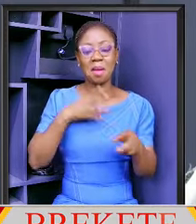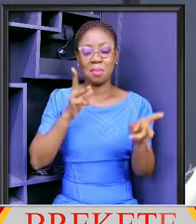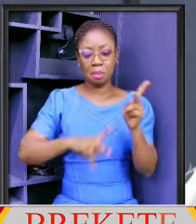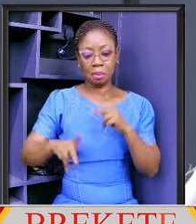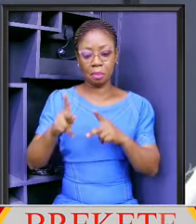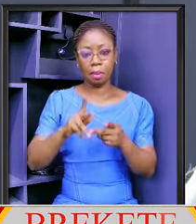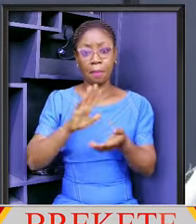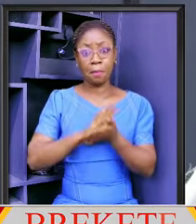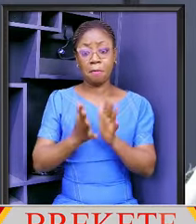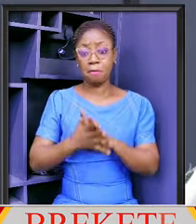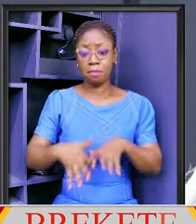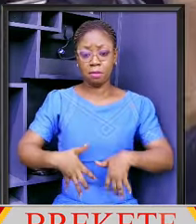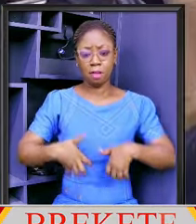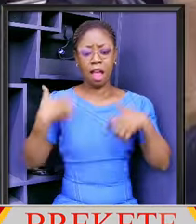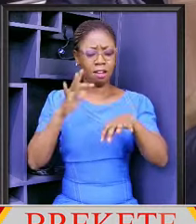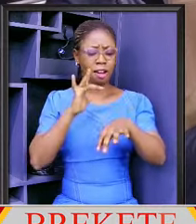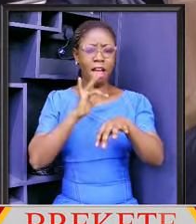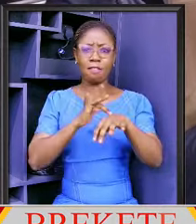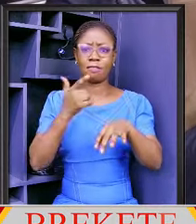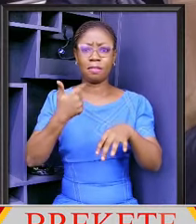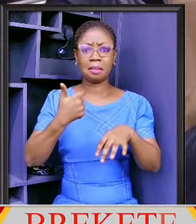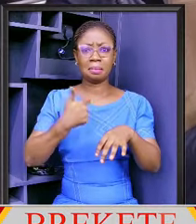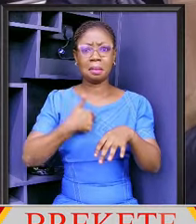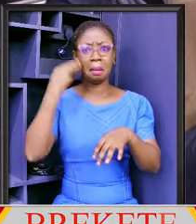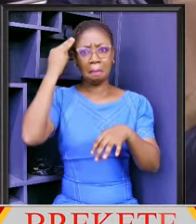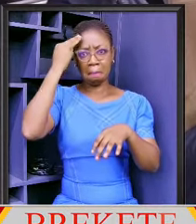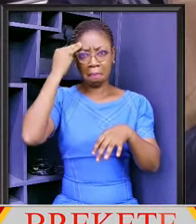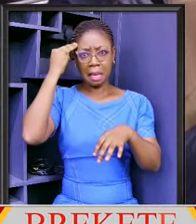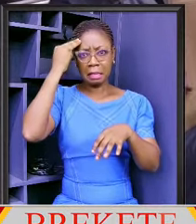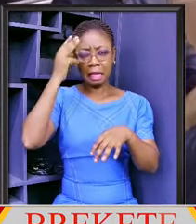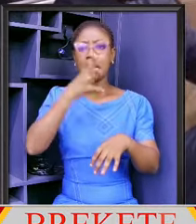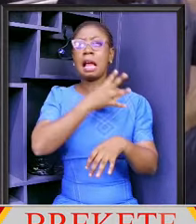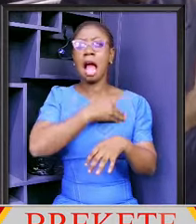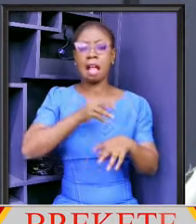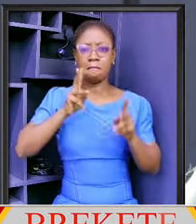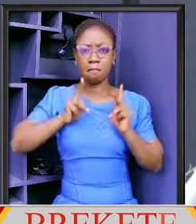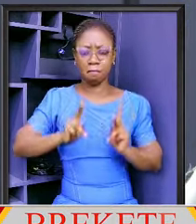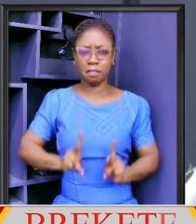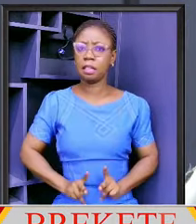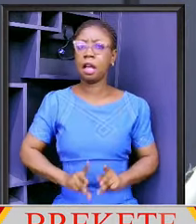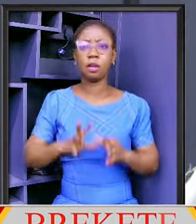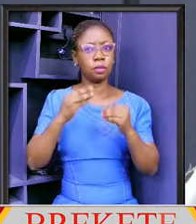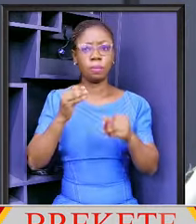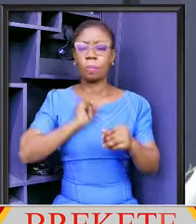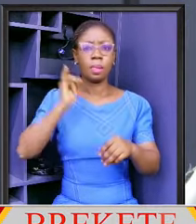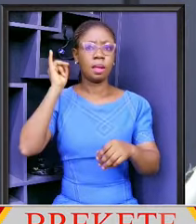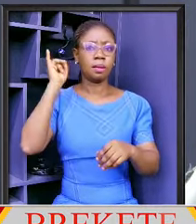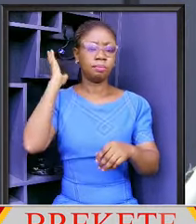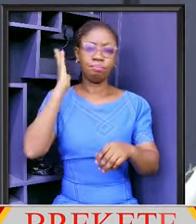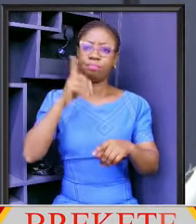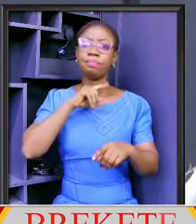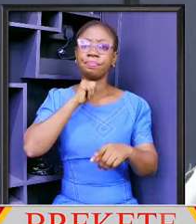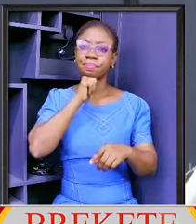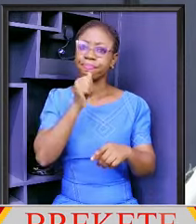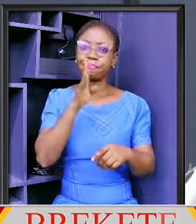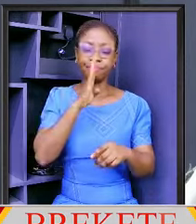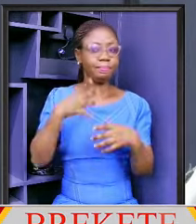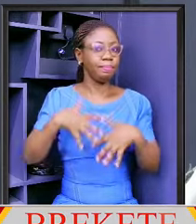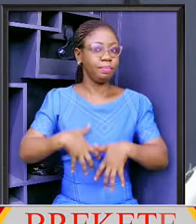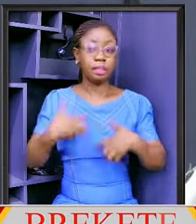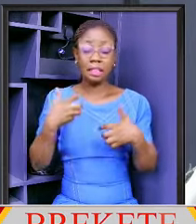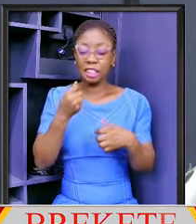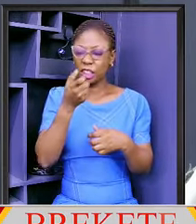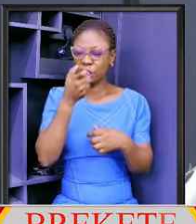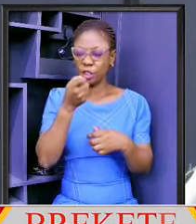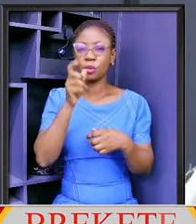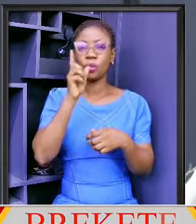angry affects me, both mentally and physically. So I'm not going to get angry. The little one where I